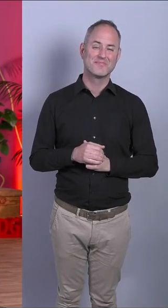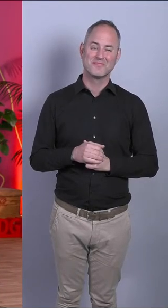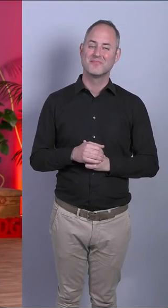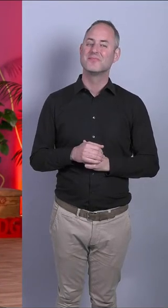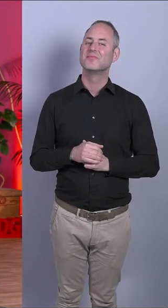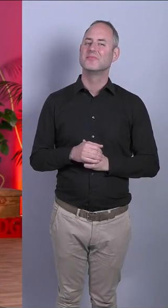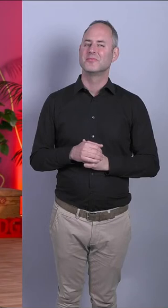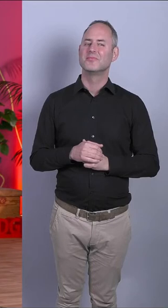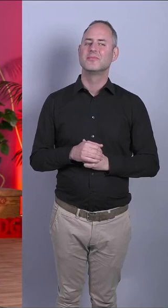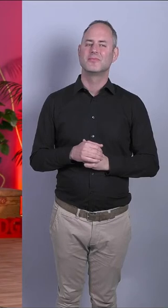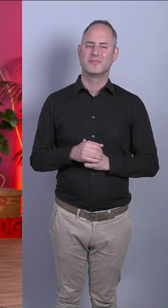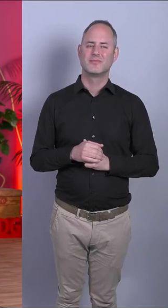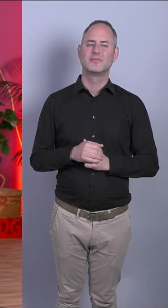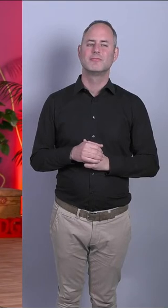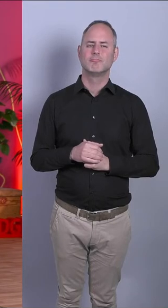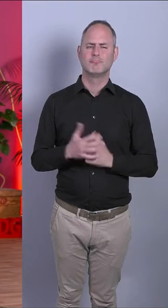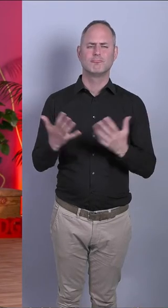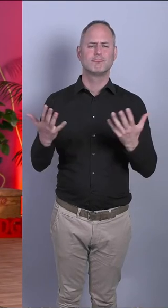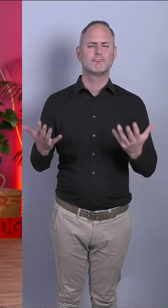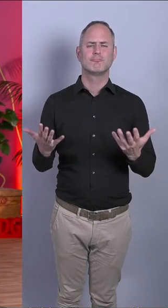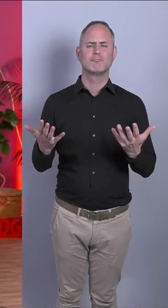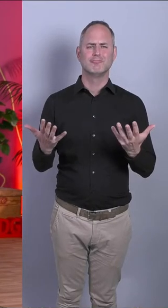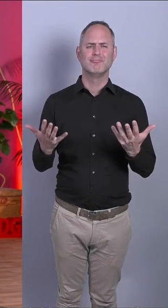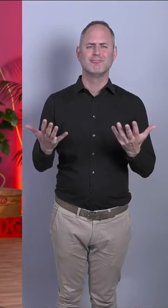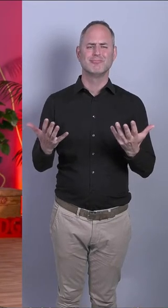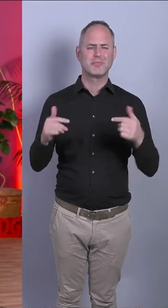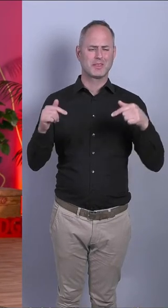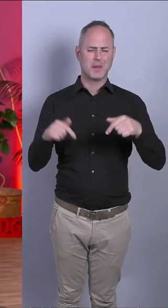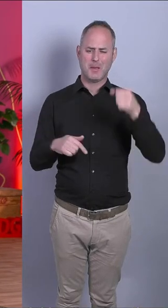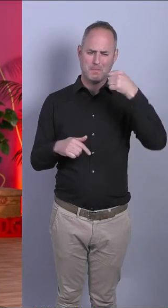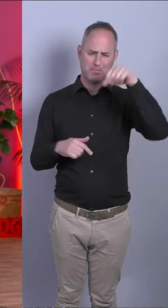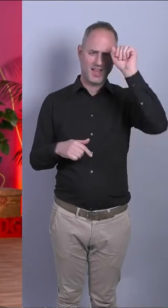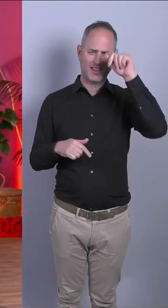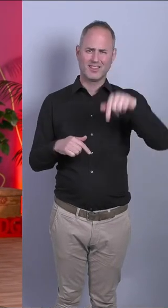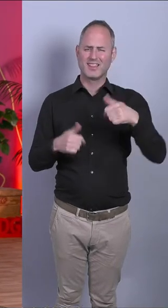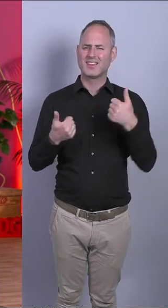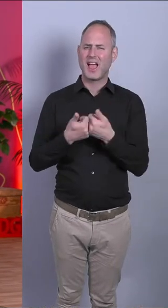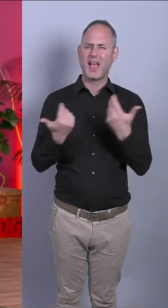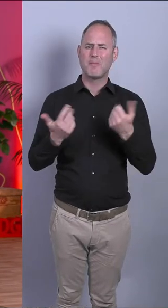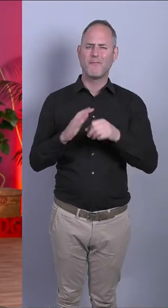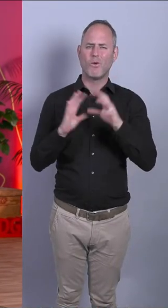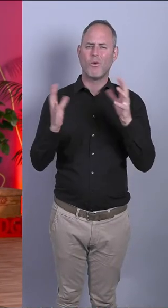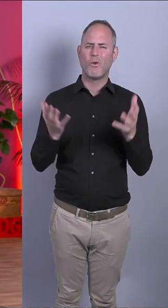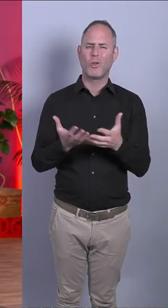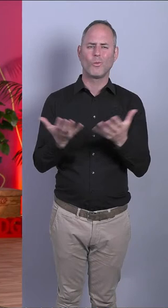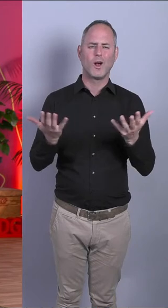So, Samet, what is it like for you as Berliner to have the World Games present here in Berlin?